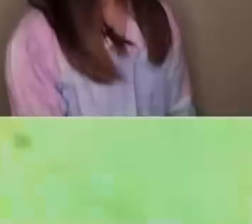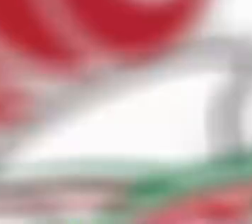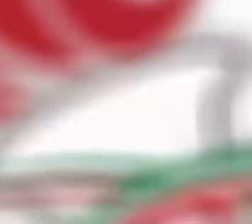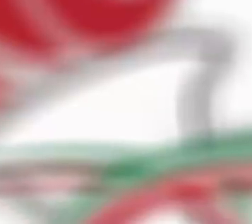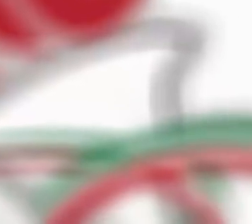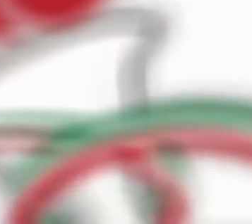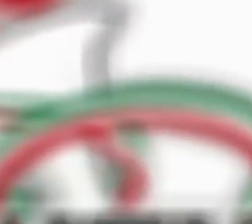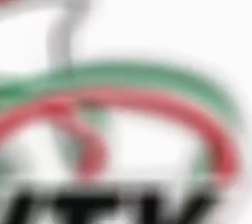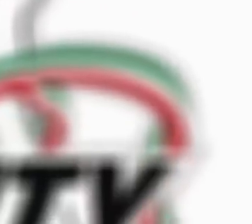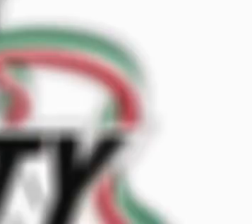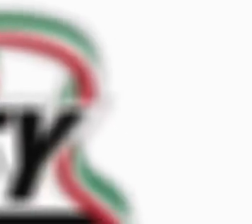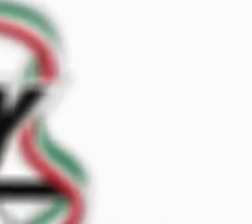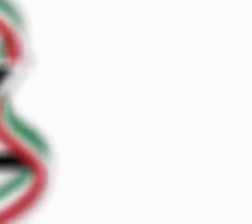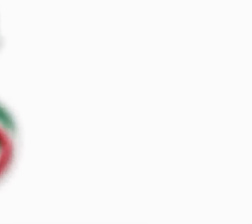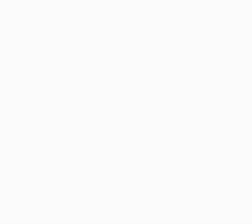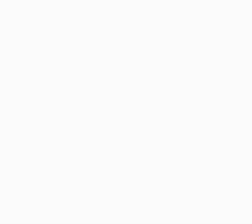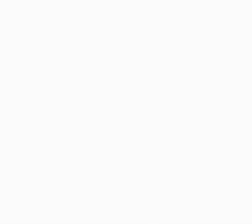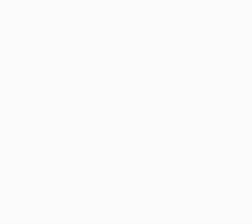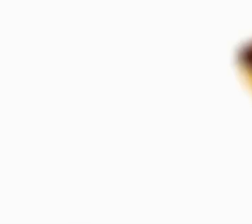na.